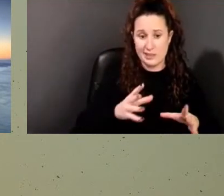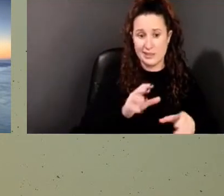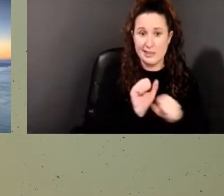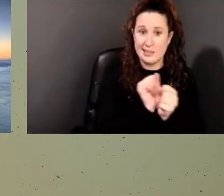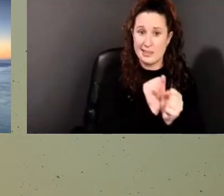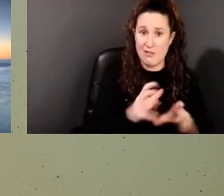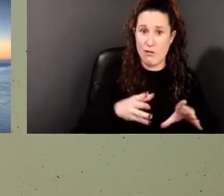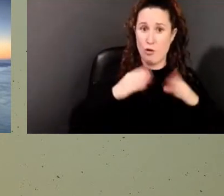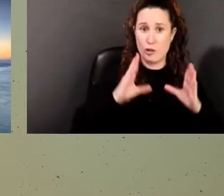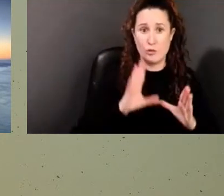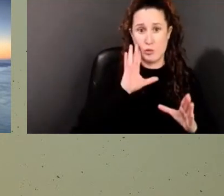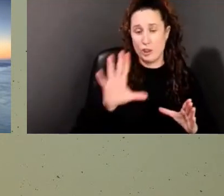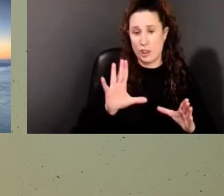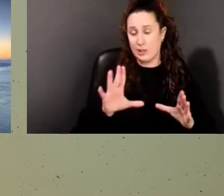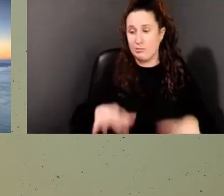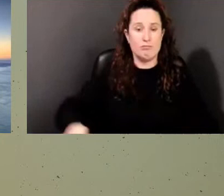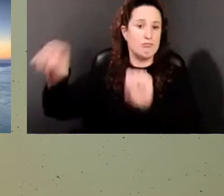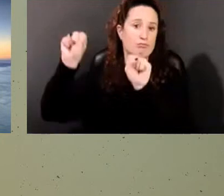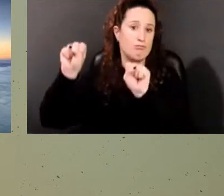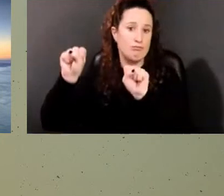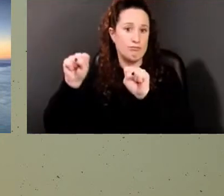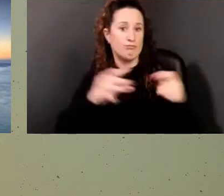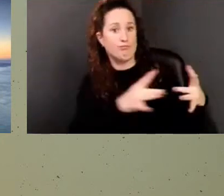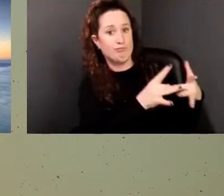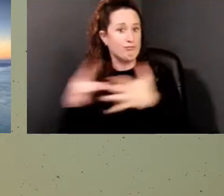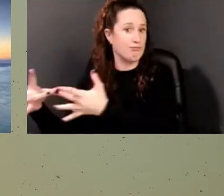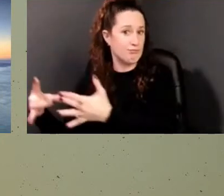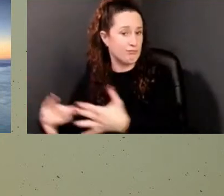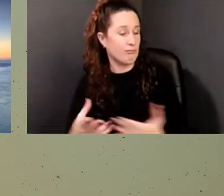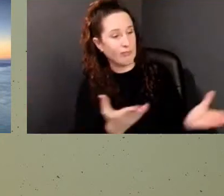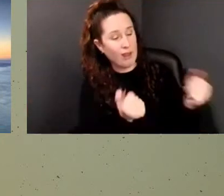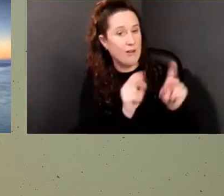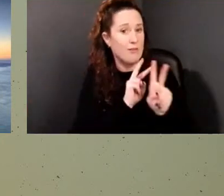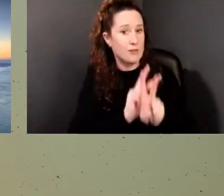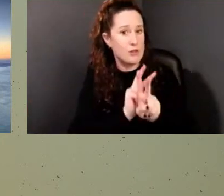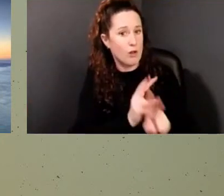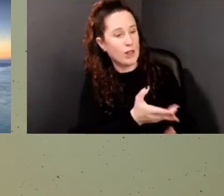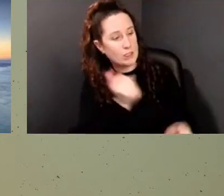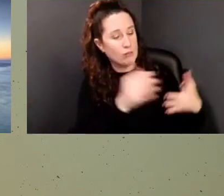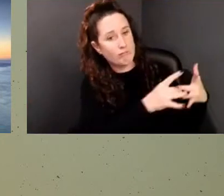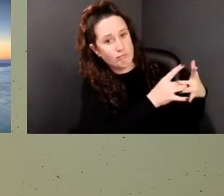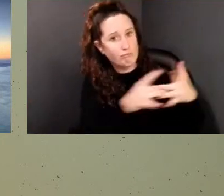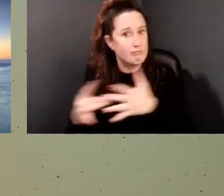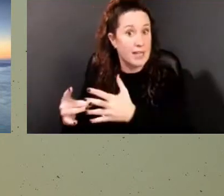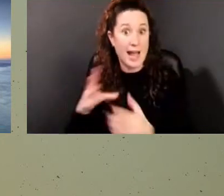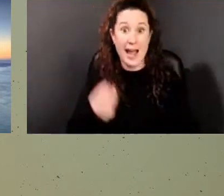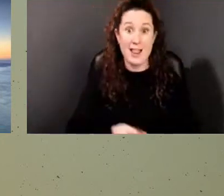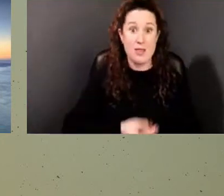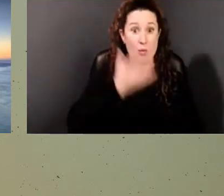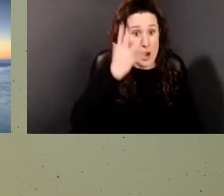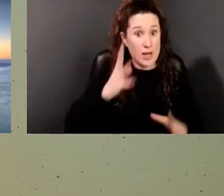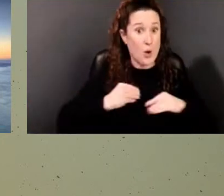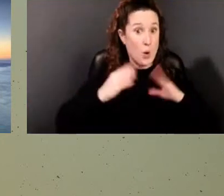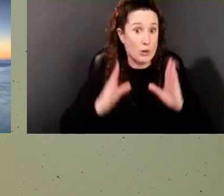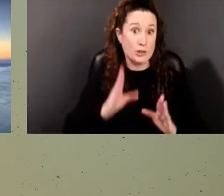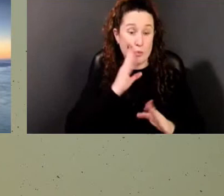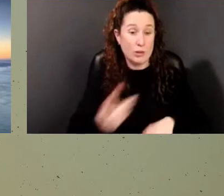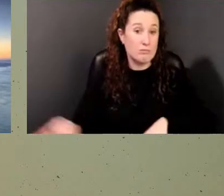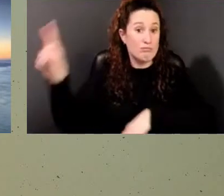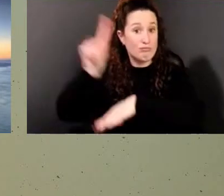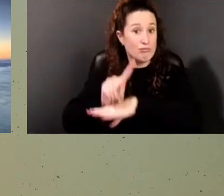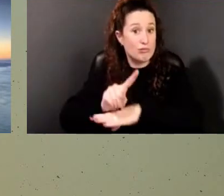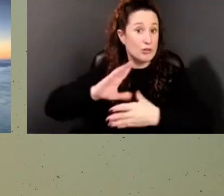funeral processions and speaking at funerals for enslaved folks that had died in a way that